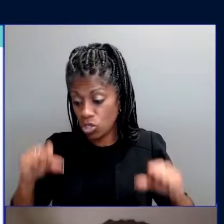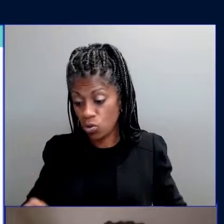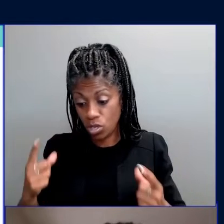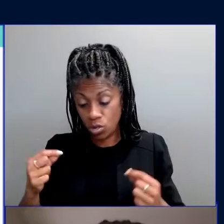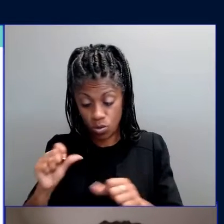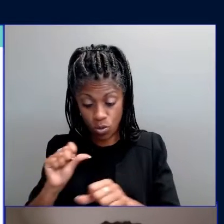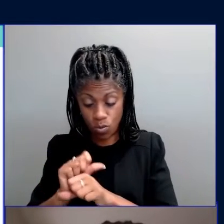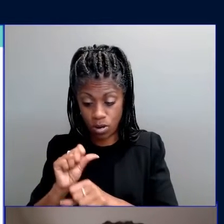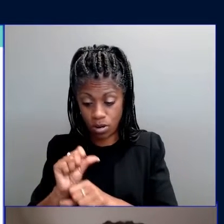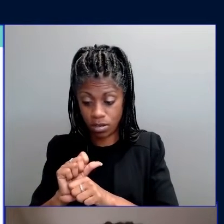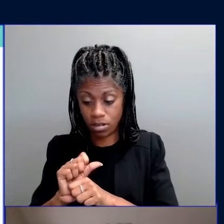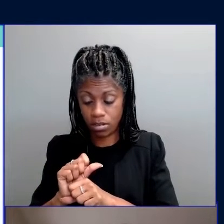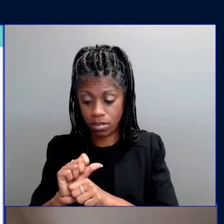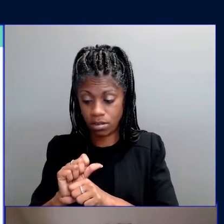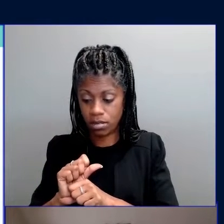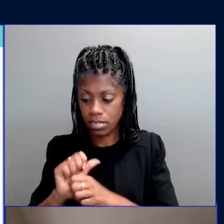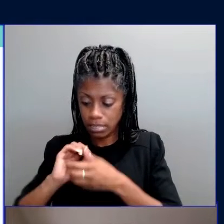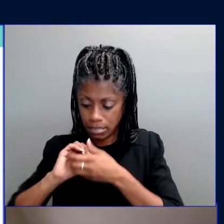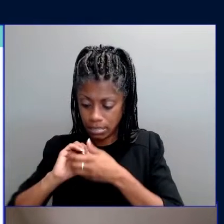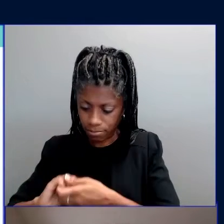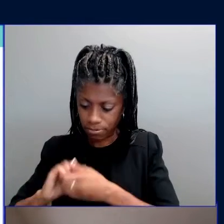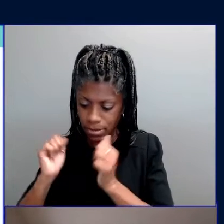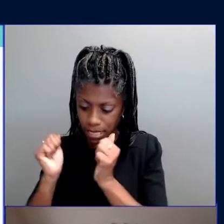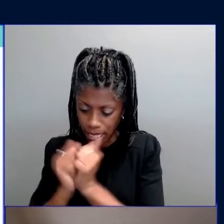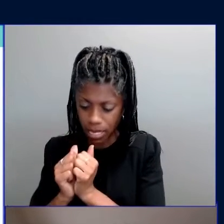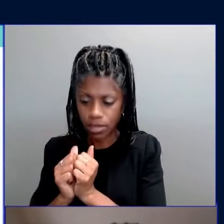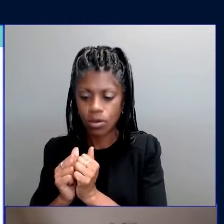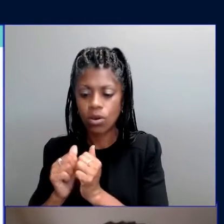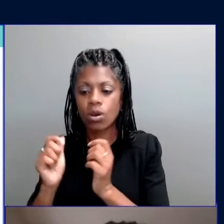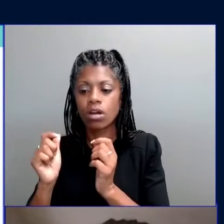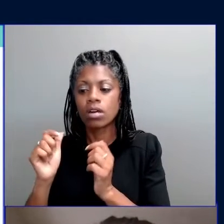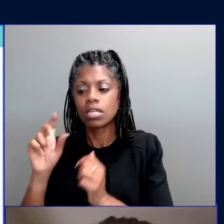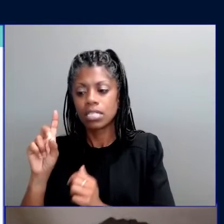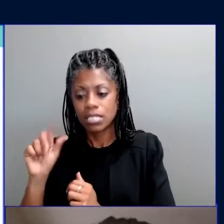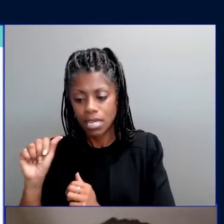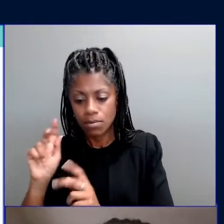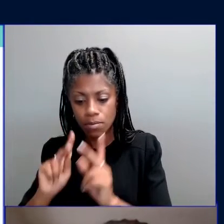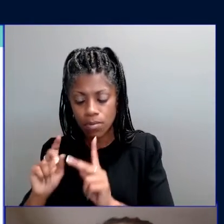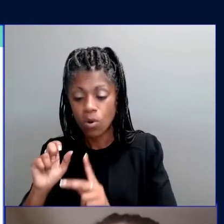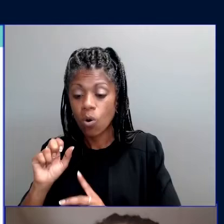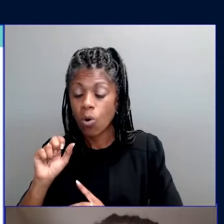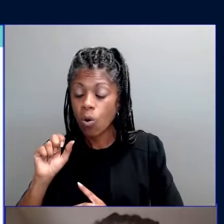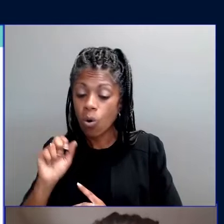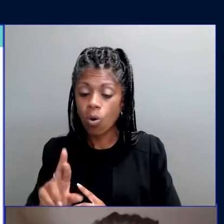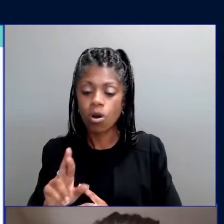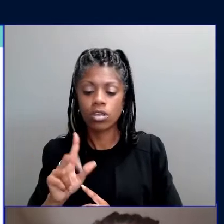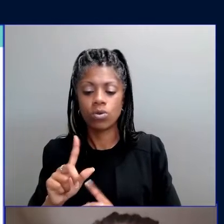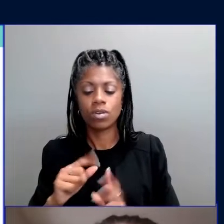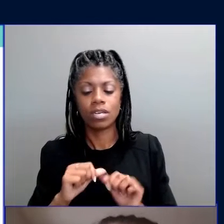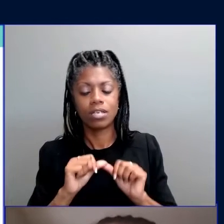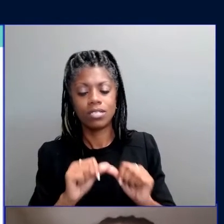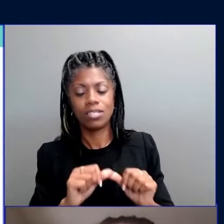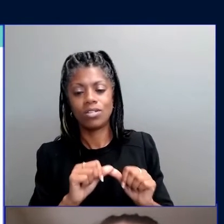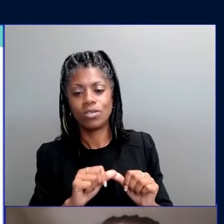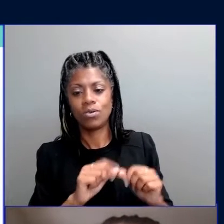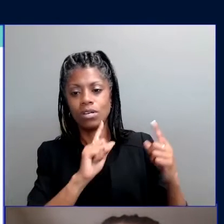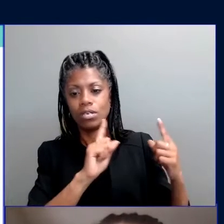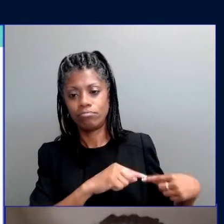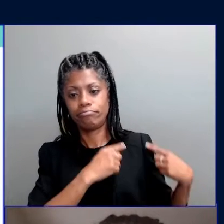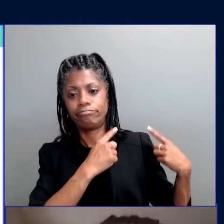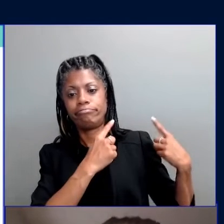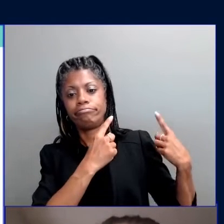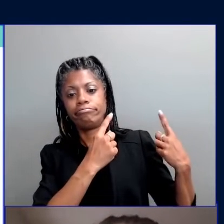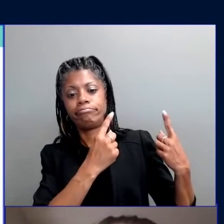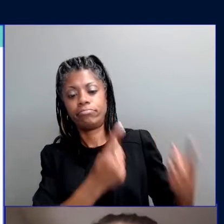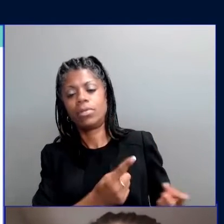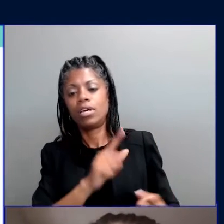with disabled people or continue to build upon a legacy and culture of tokenization, all through the words you